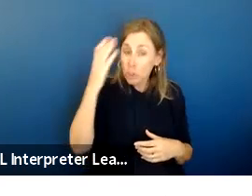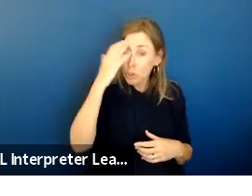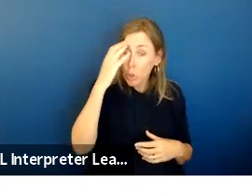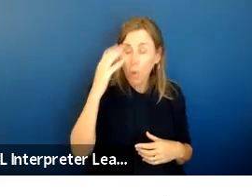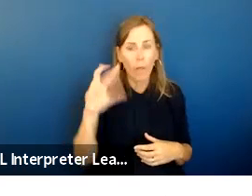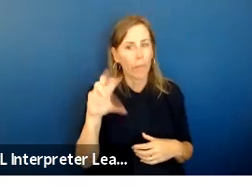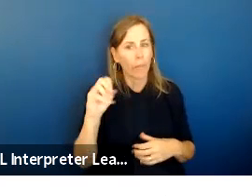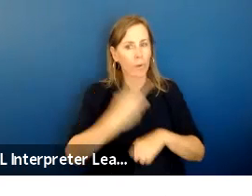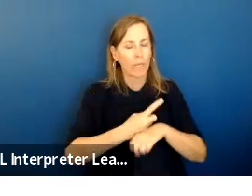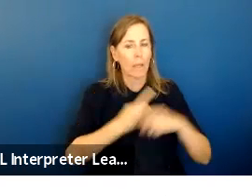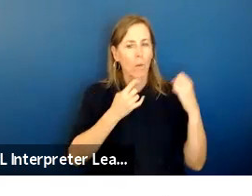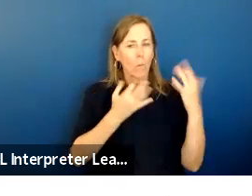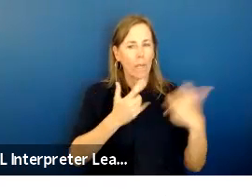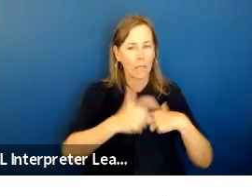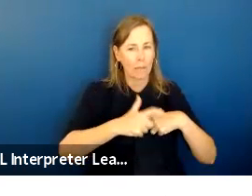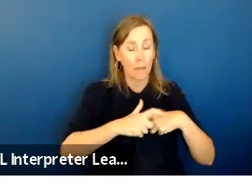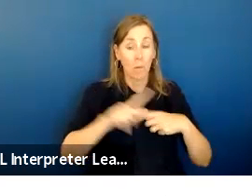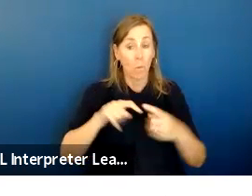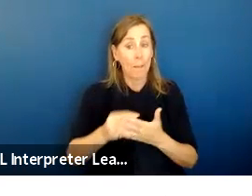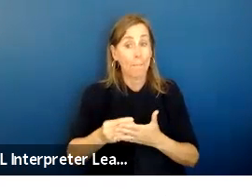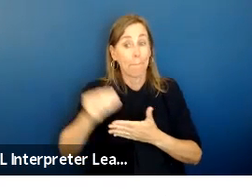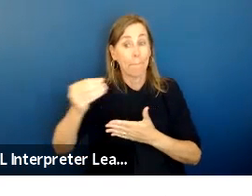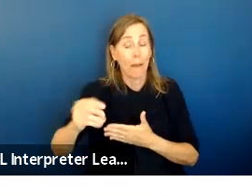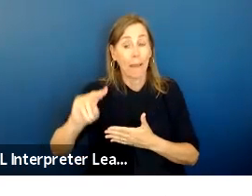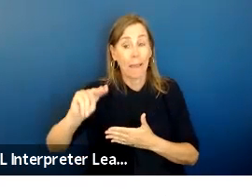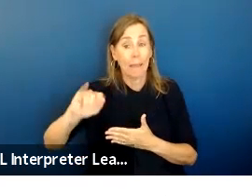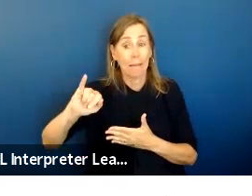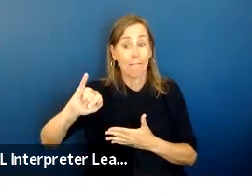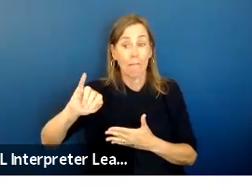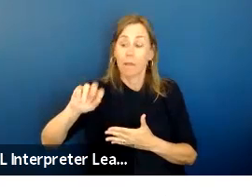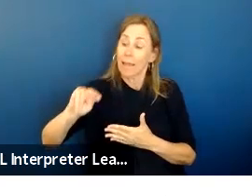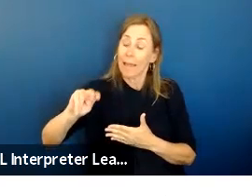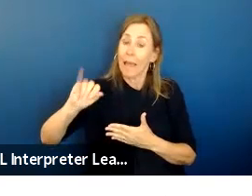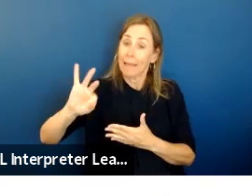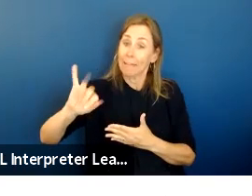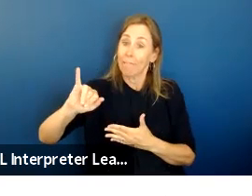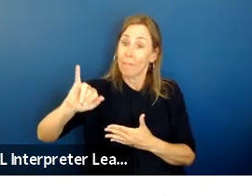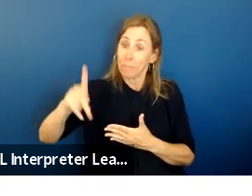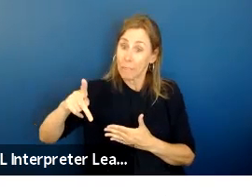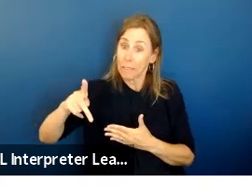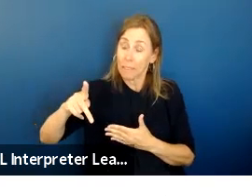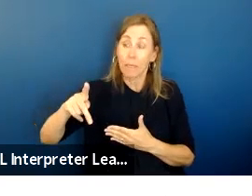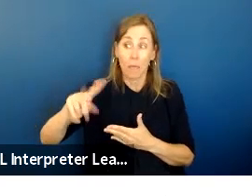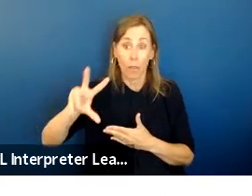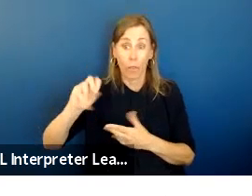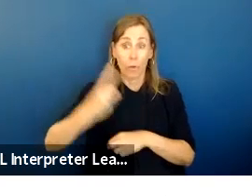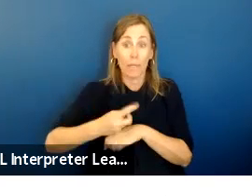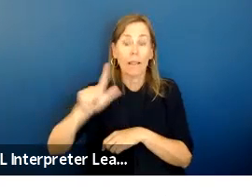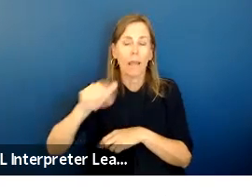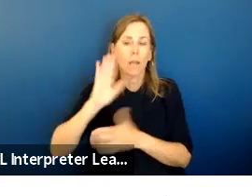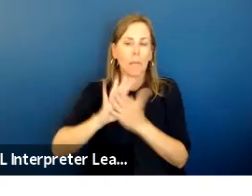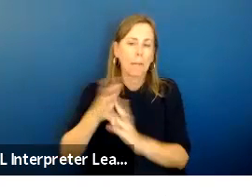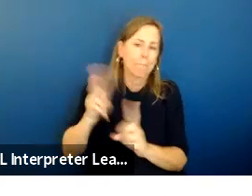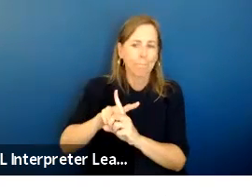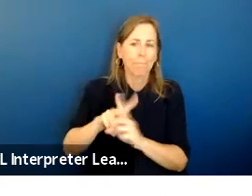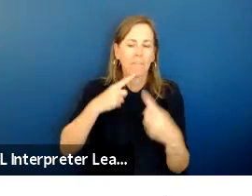waiting period from the date of purchase to the time an NFIP flood policy becomes effective. You may have heard of a